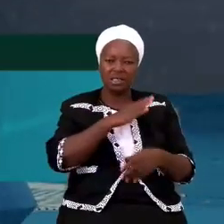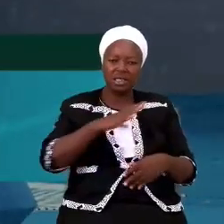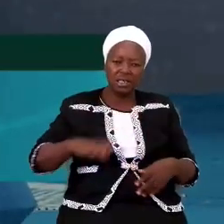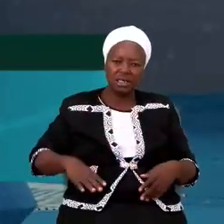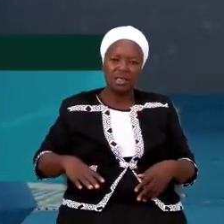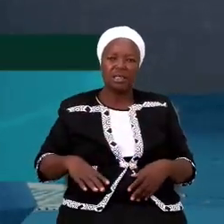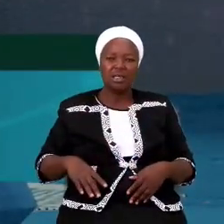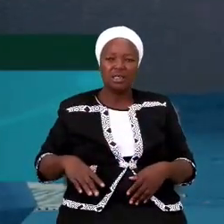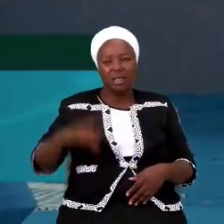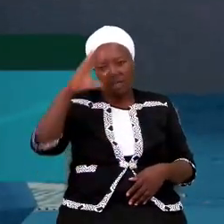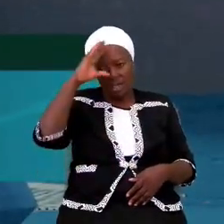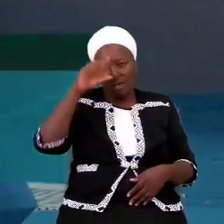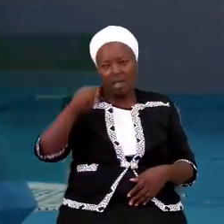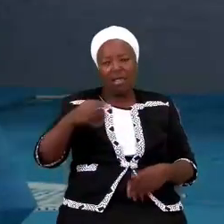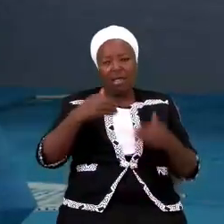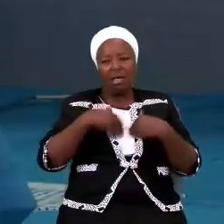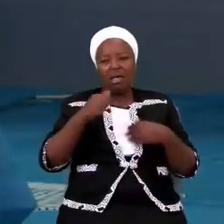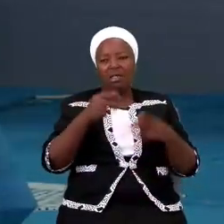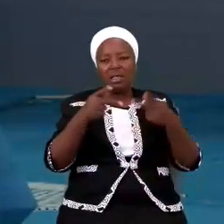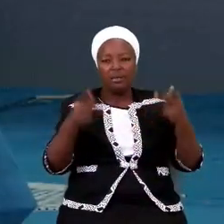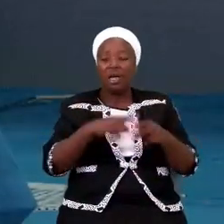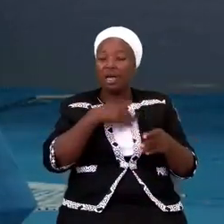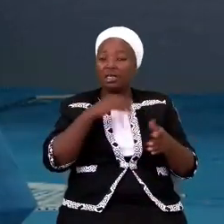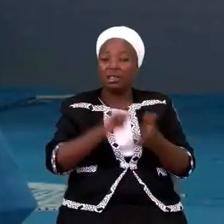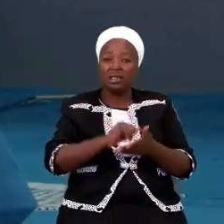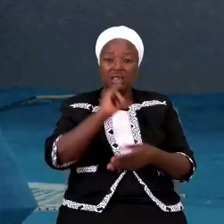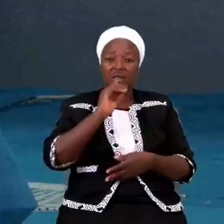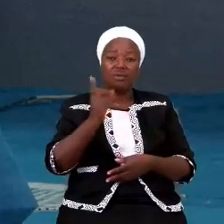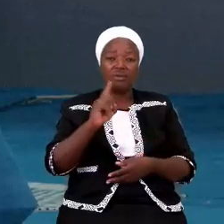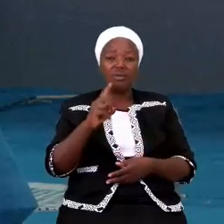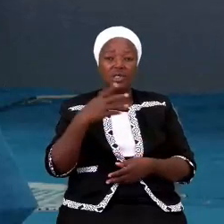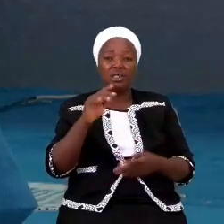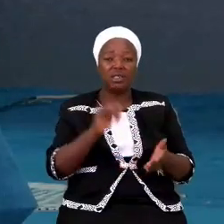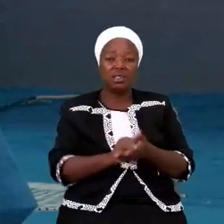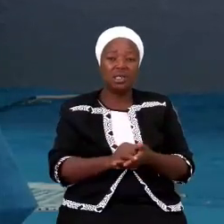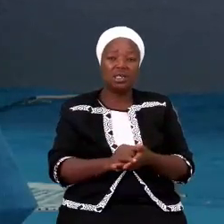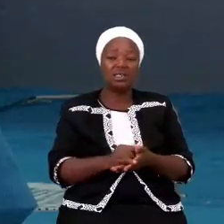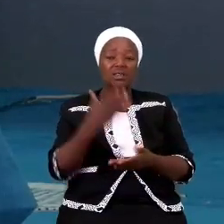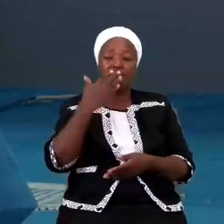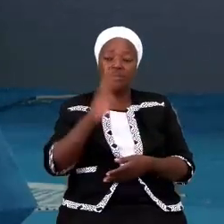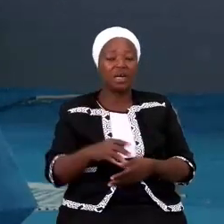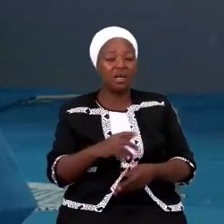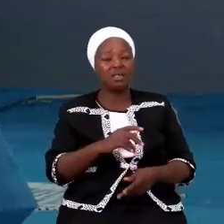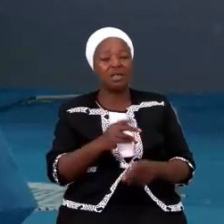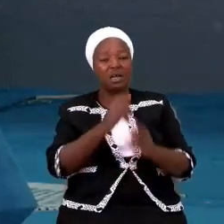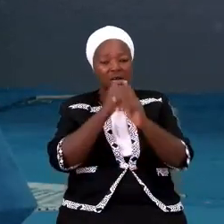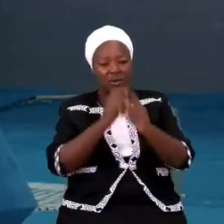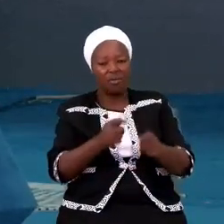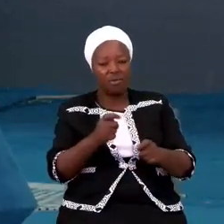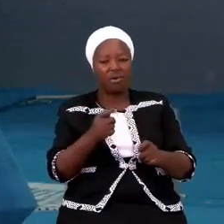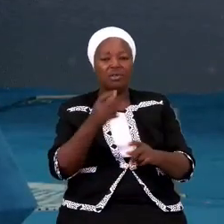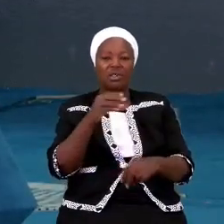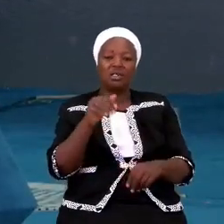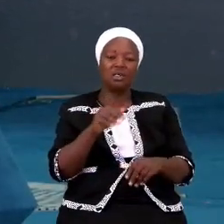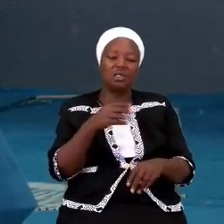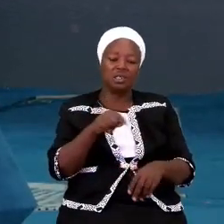other side will be. I pray I will not be, you will not be, we shall not be Judas